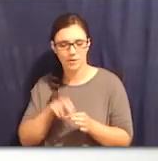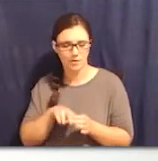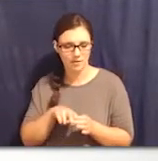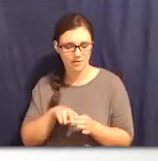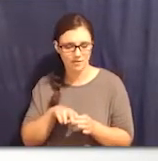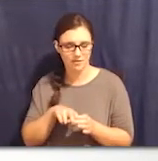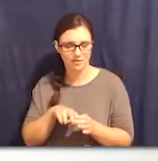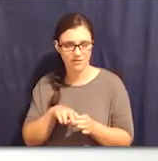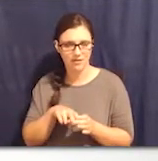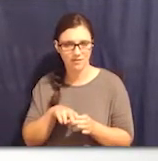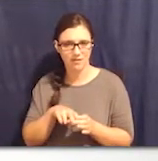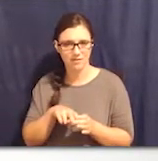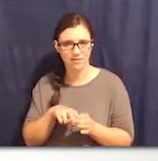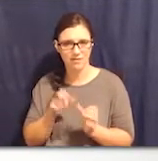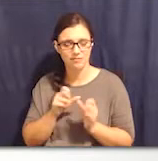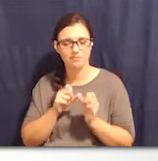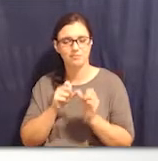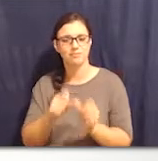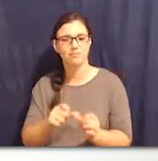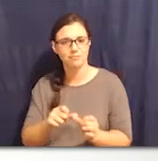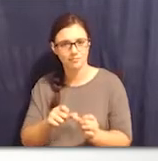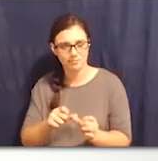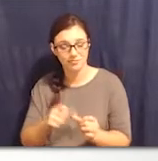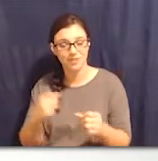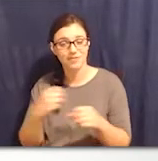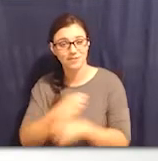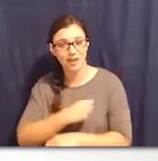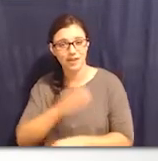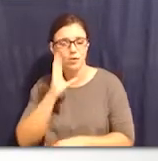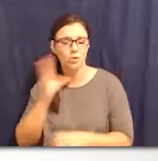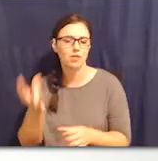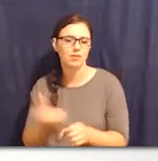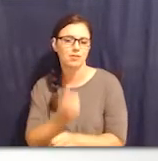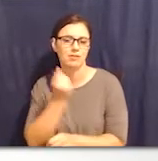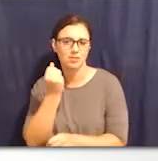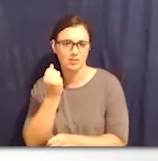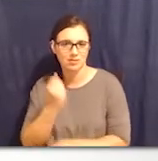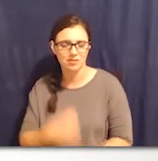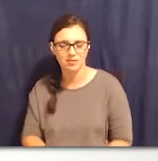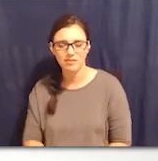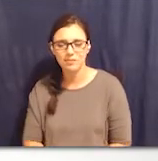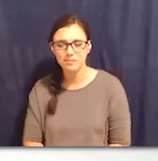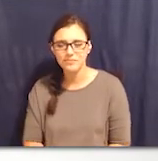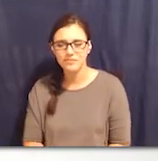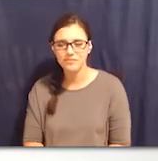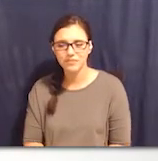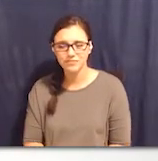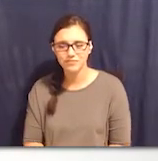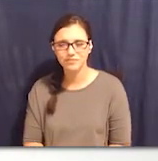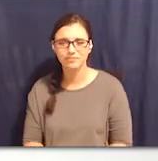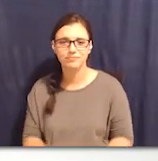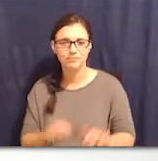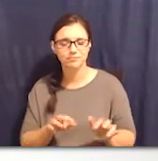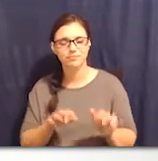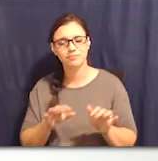hop off and back on, and go on to win the fight.